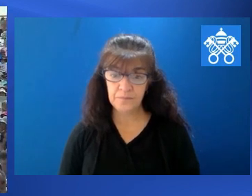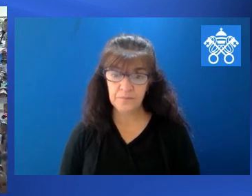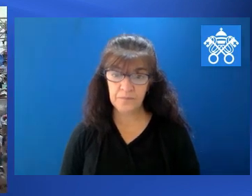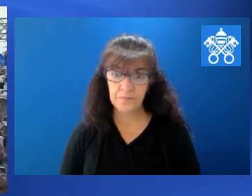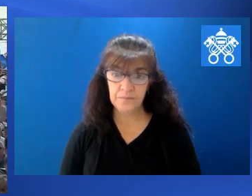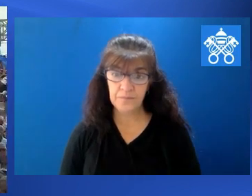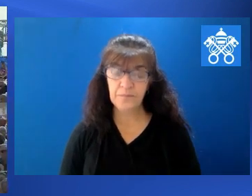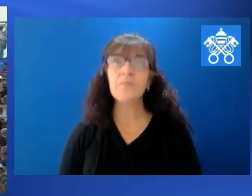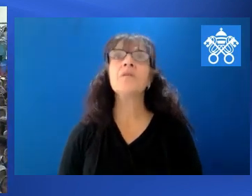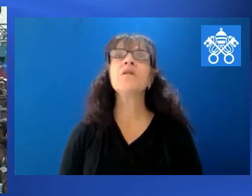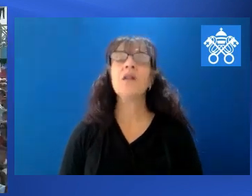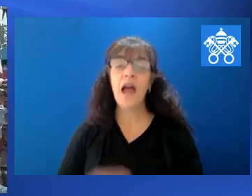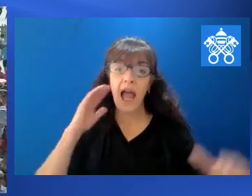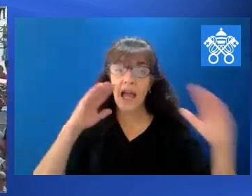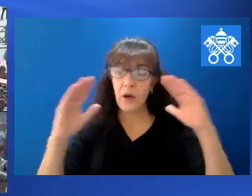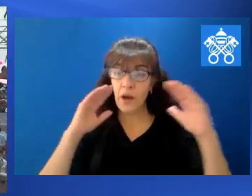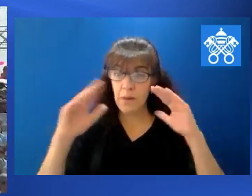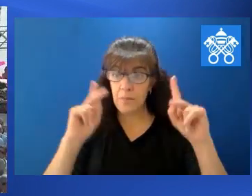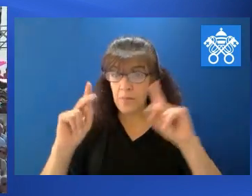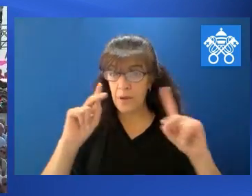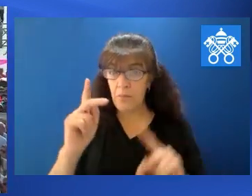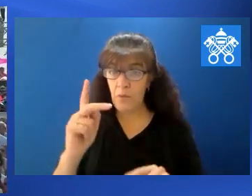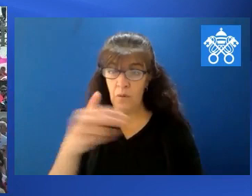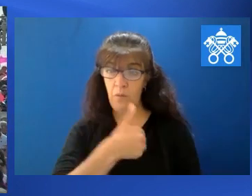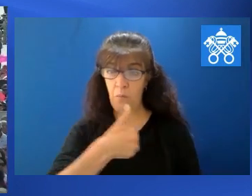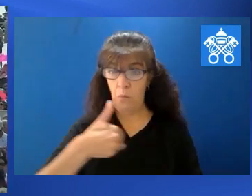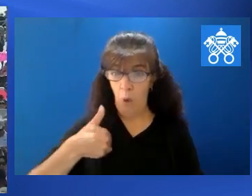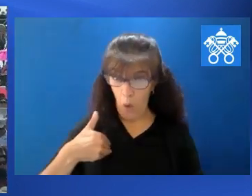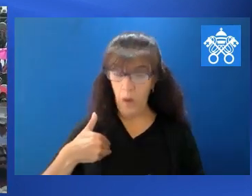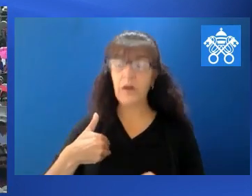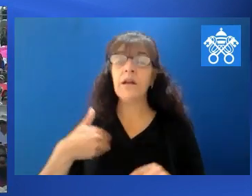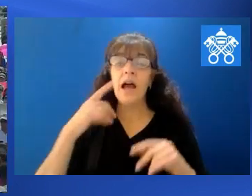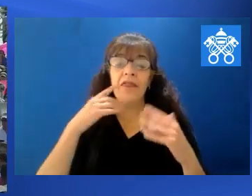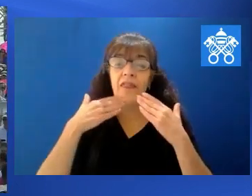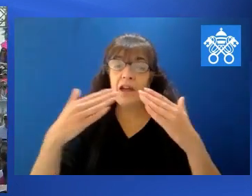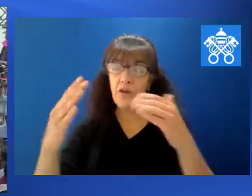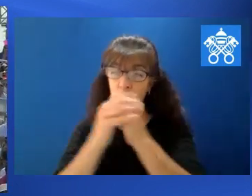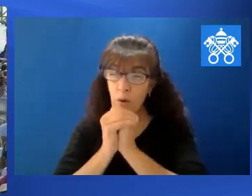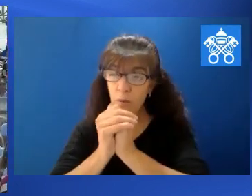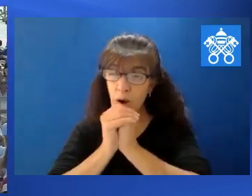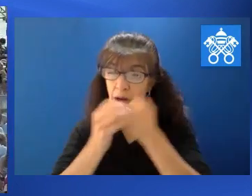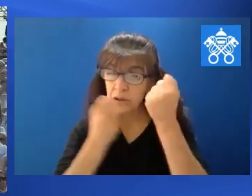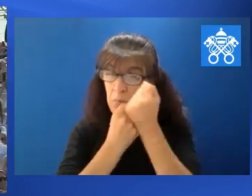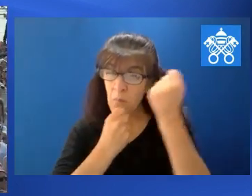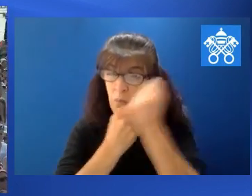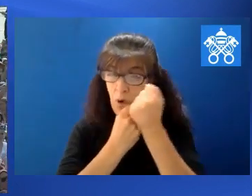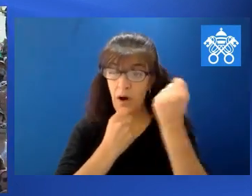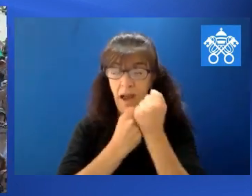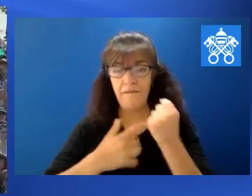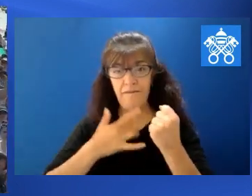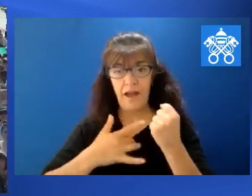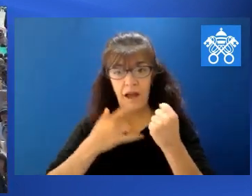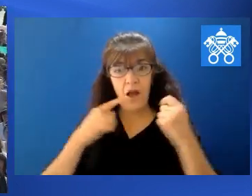said, I cordially greet the Polish pilgrims. I thank you for your prayerful support that I felt during my stay in